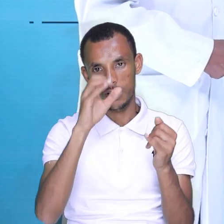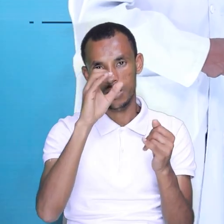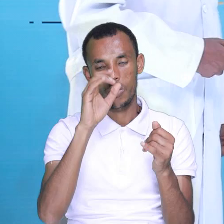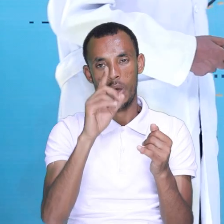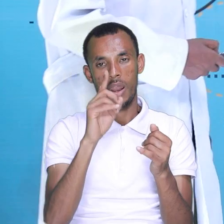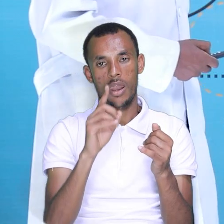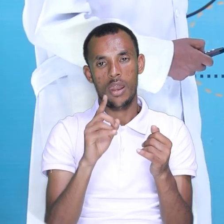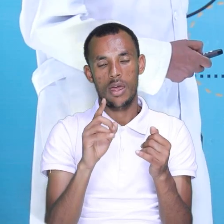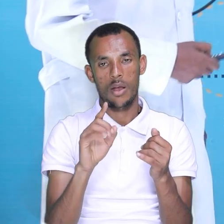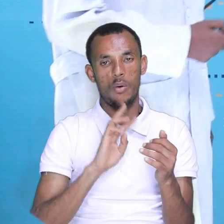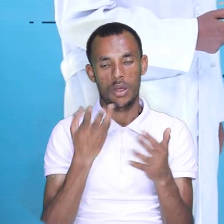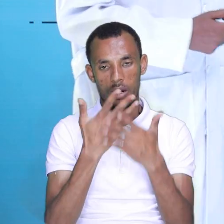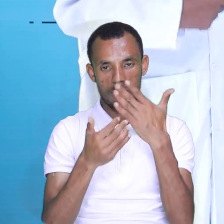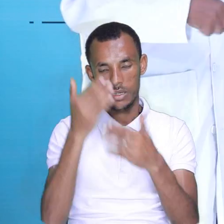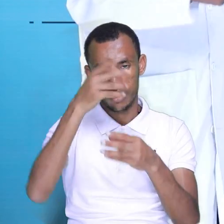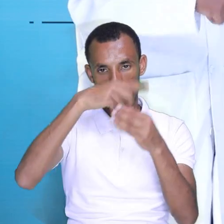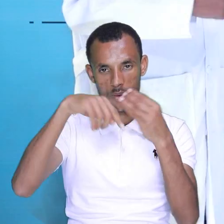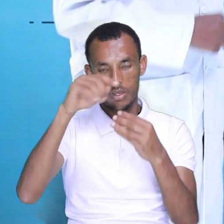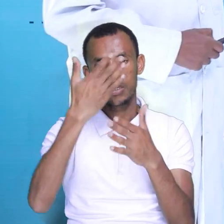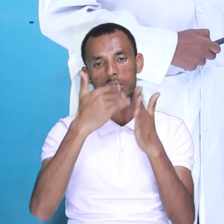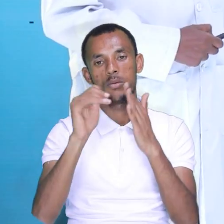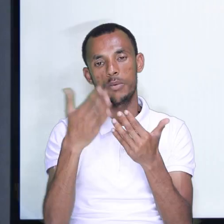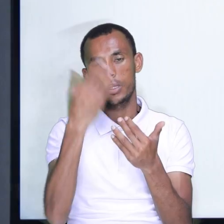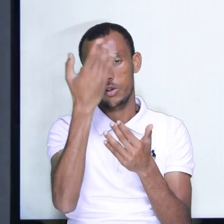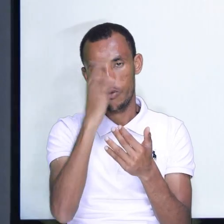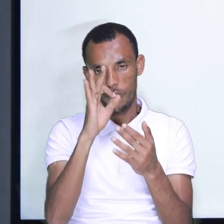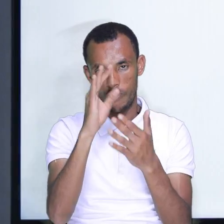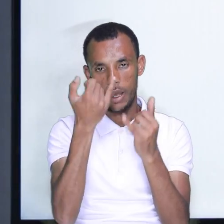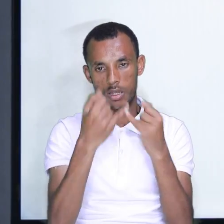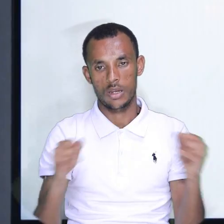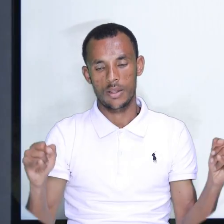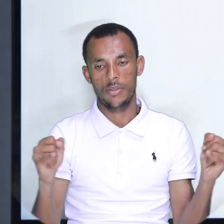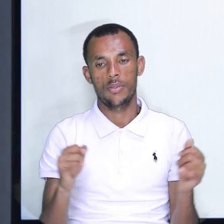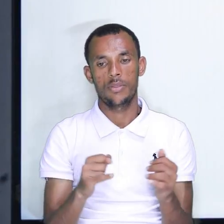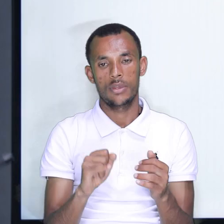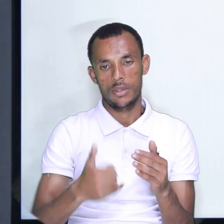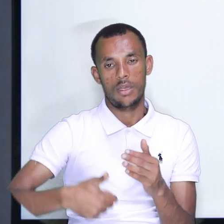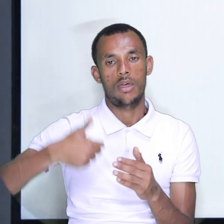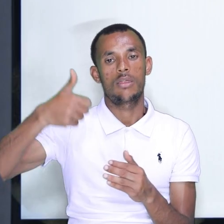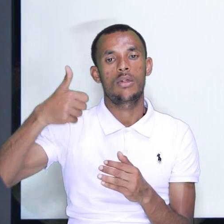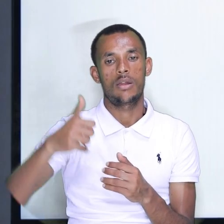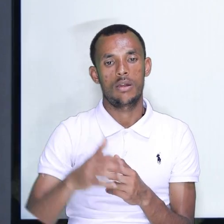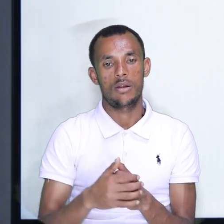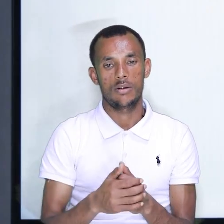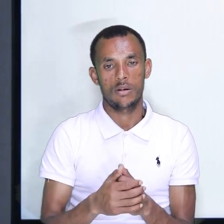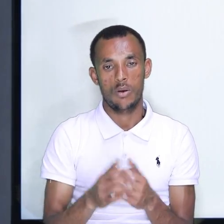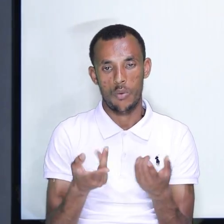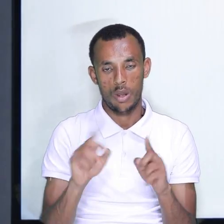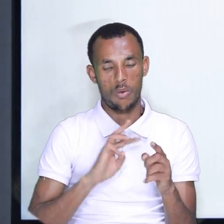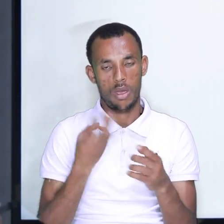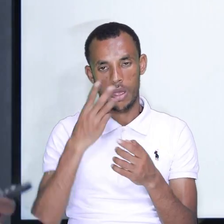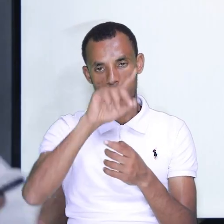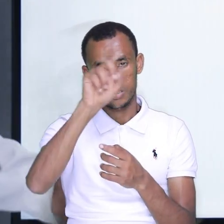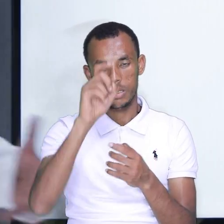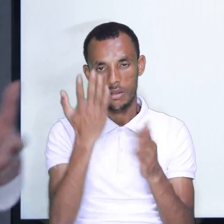us when we are discussing about some simplification of factorials. The other, when you are asked